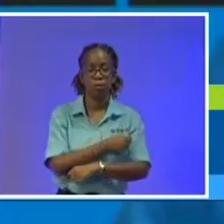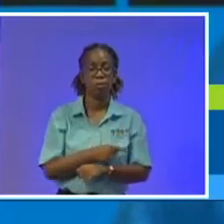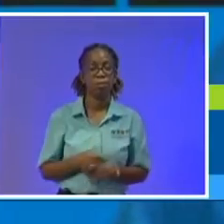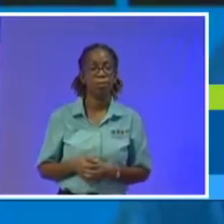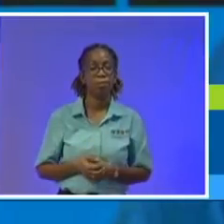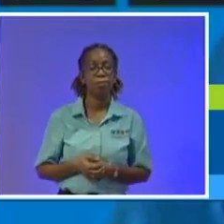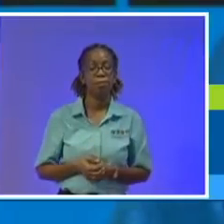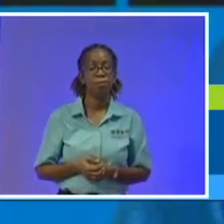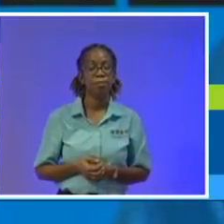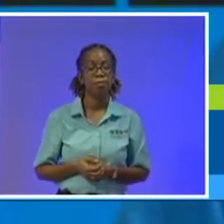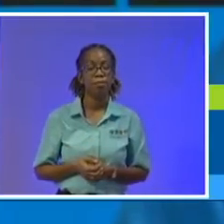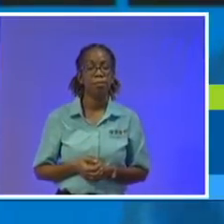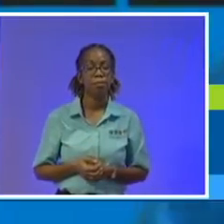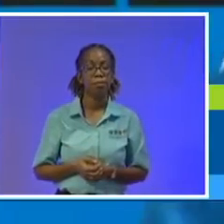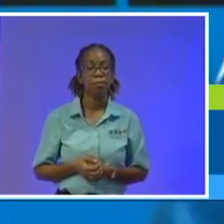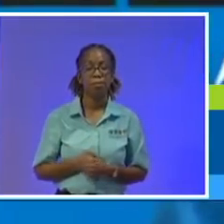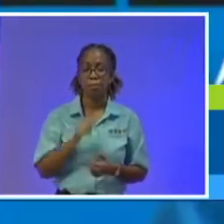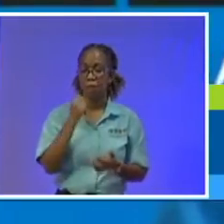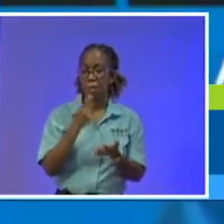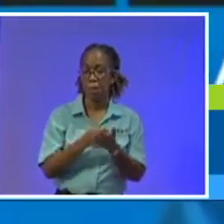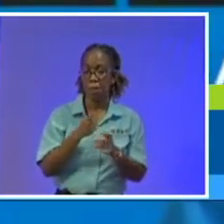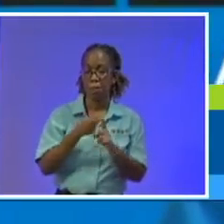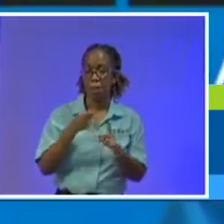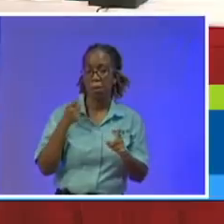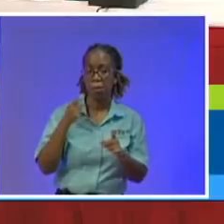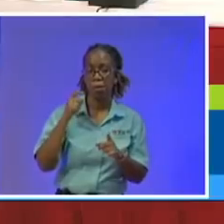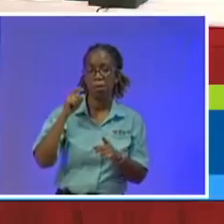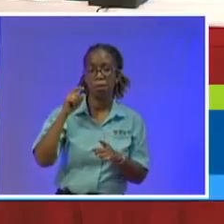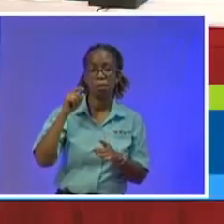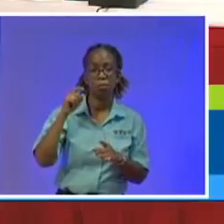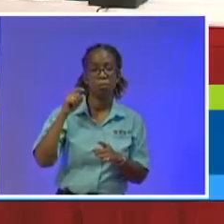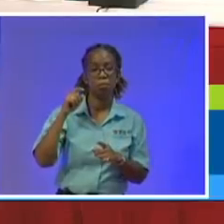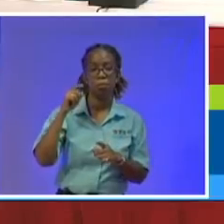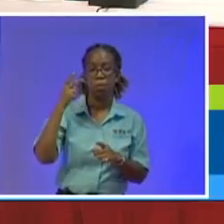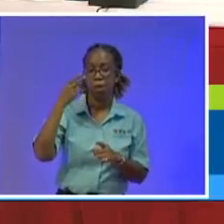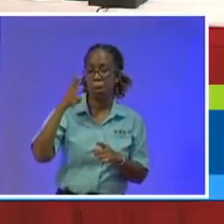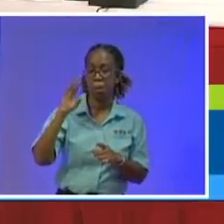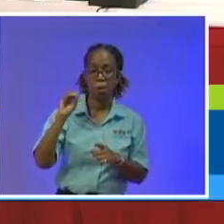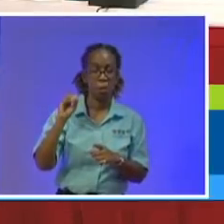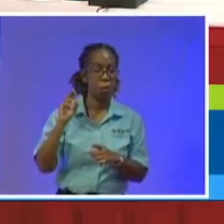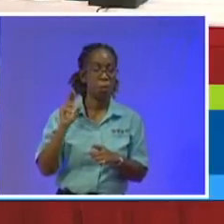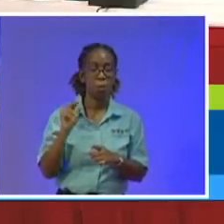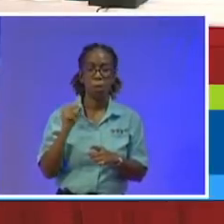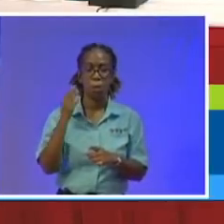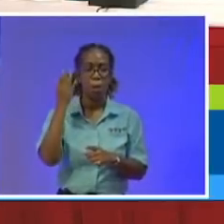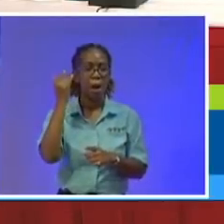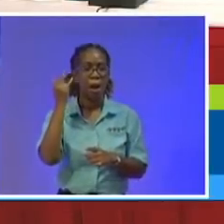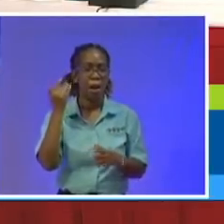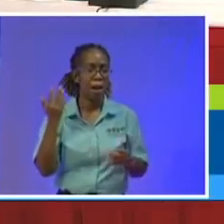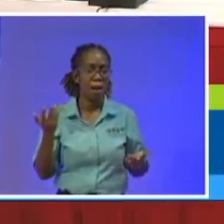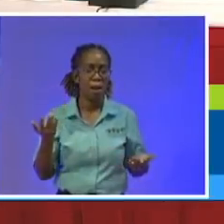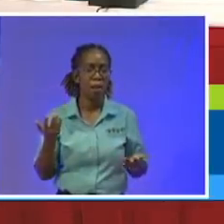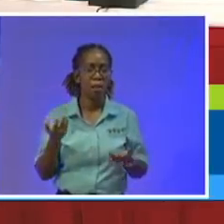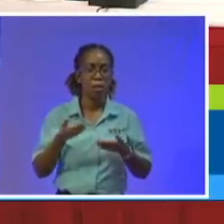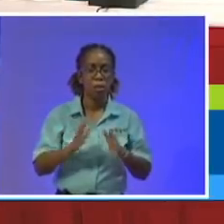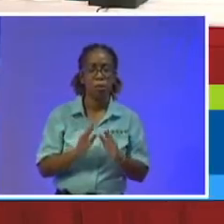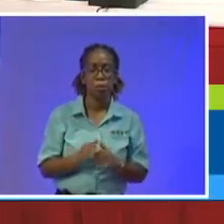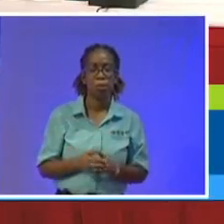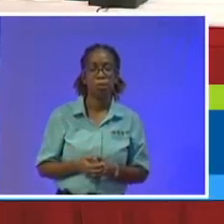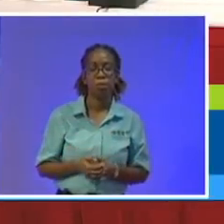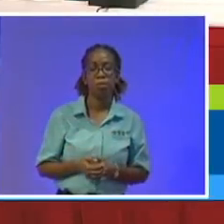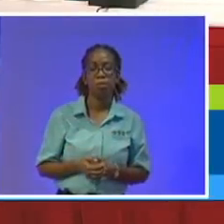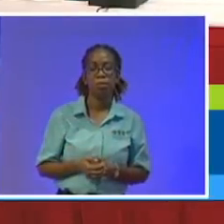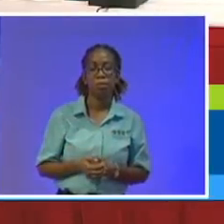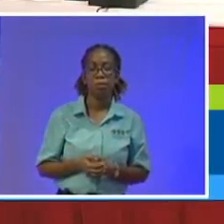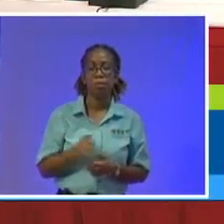why is the ministry allowing it? So that is a what you call is an exceptional circumstance.